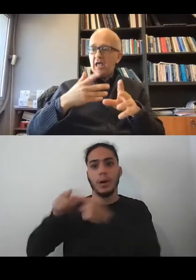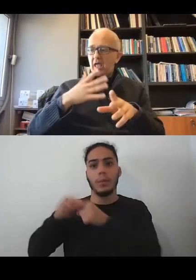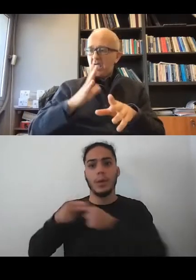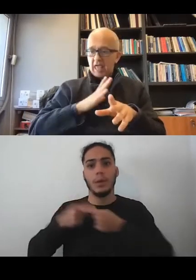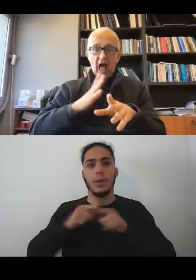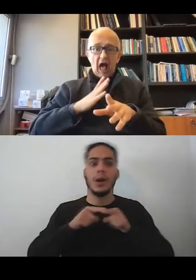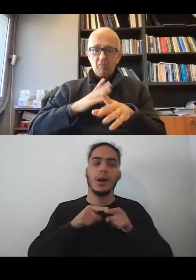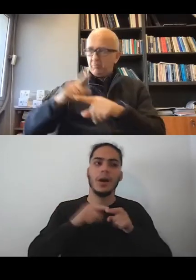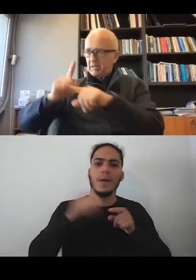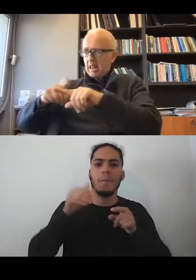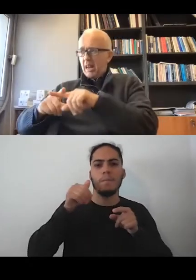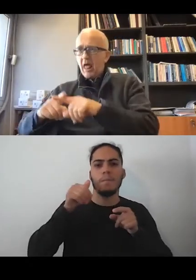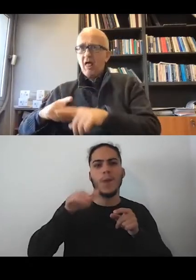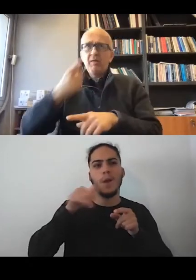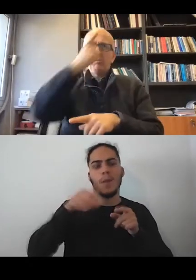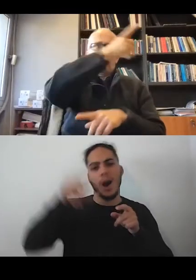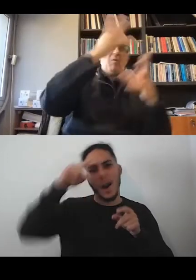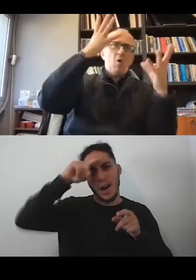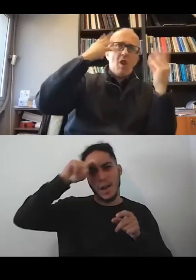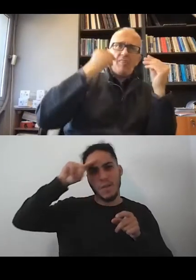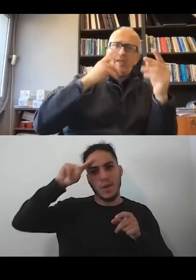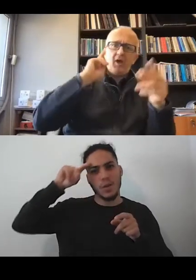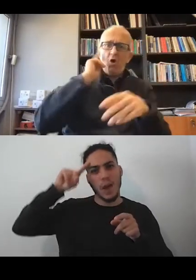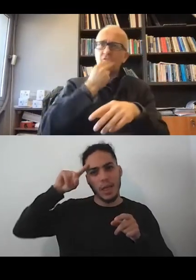communicating directly with one another.